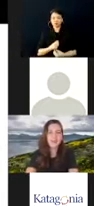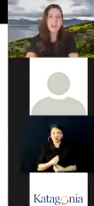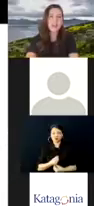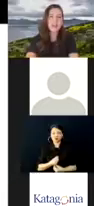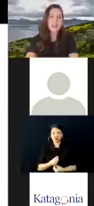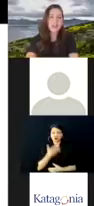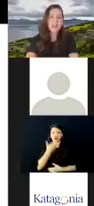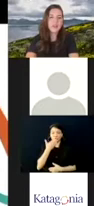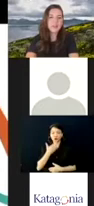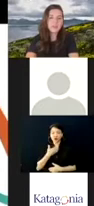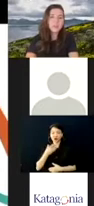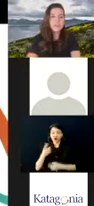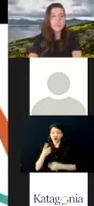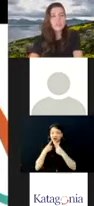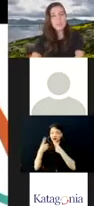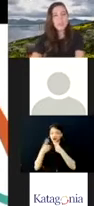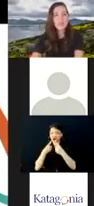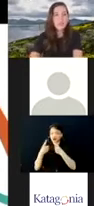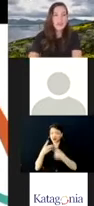room.